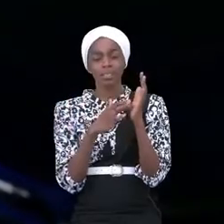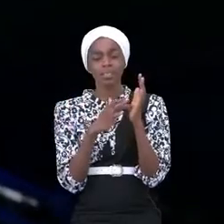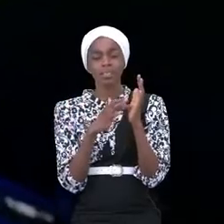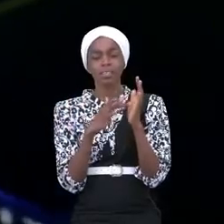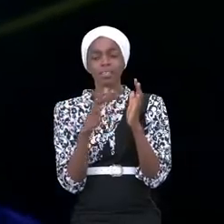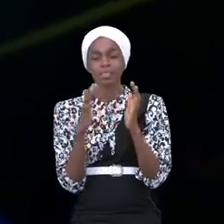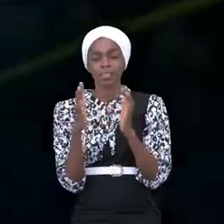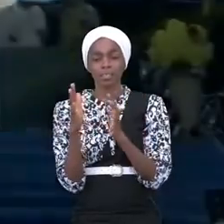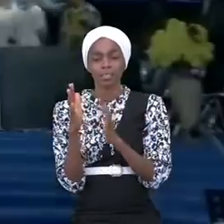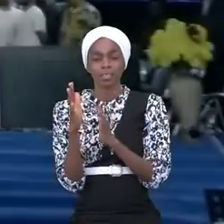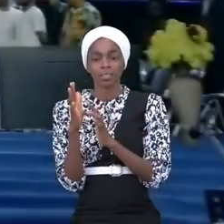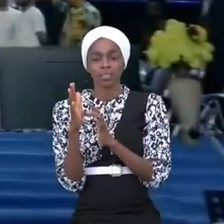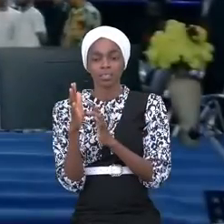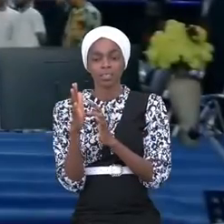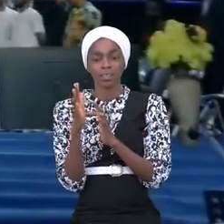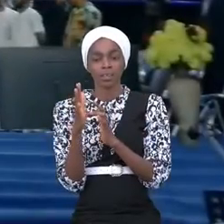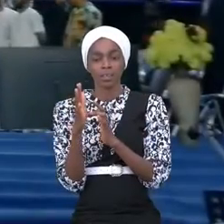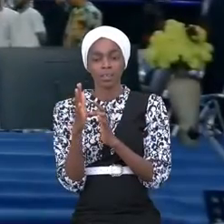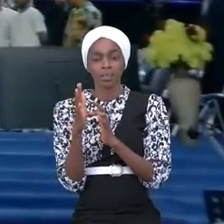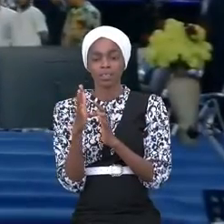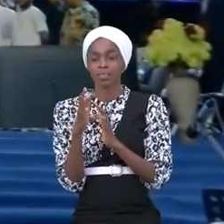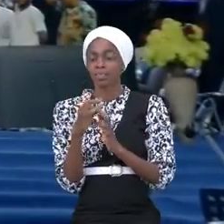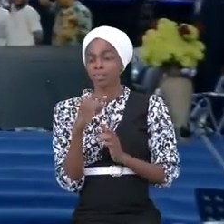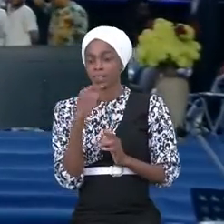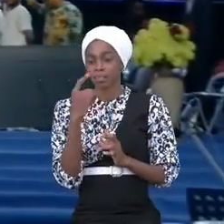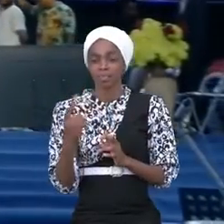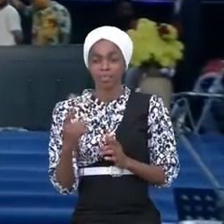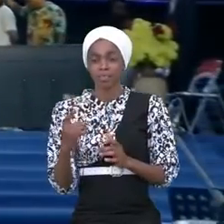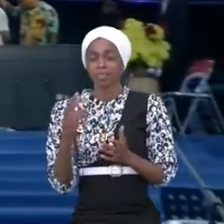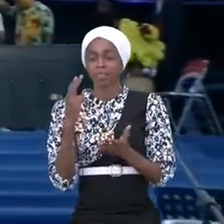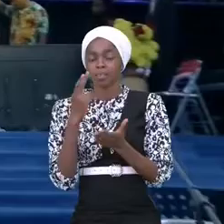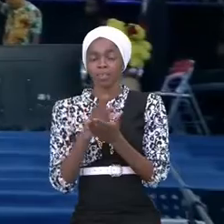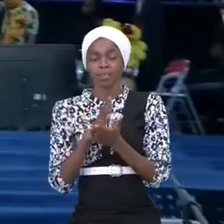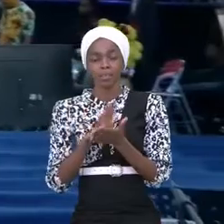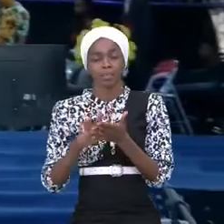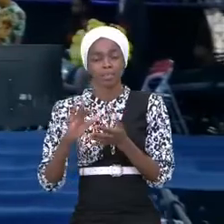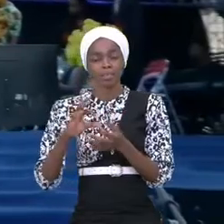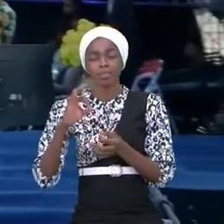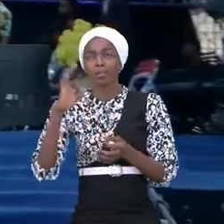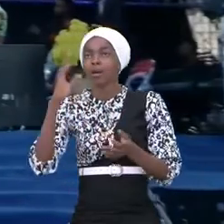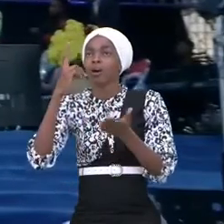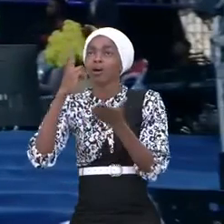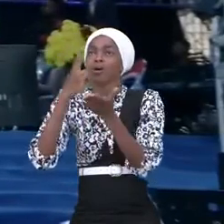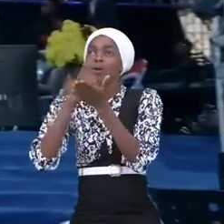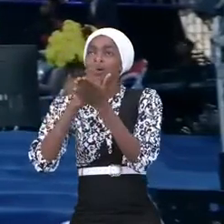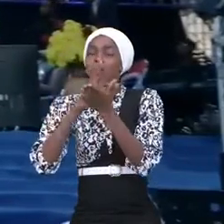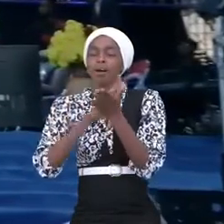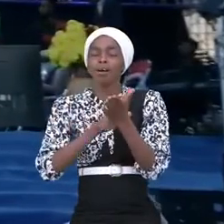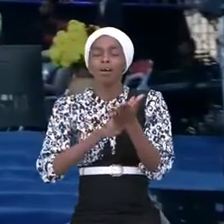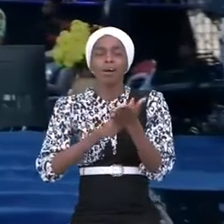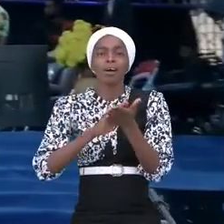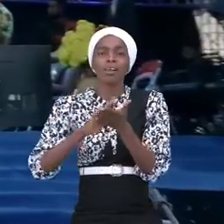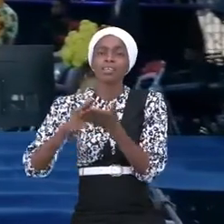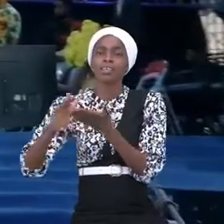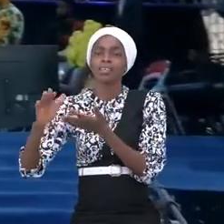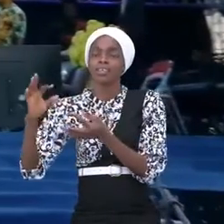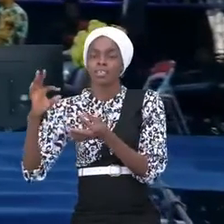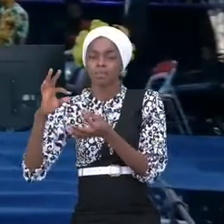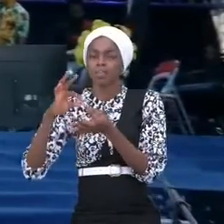Thank you, Jesus. Oh, my God. Sing, Holy Spirit.